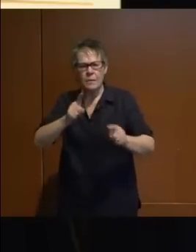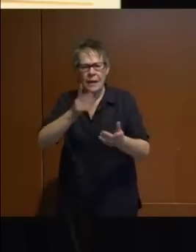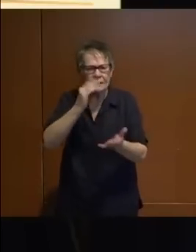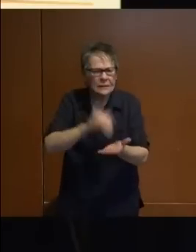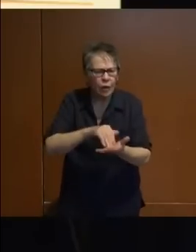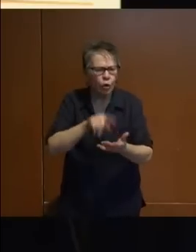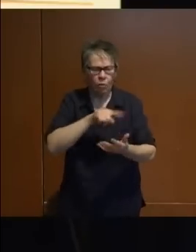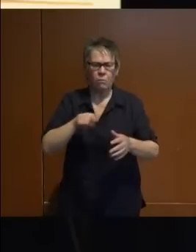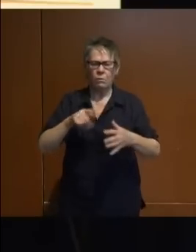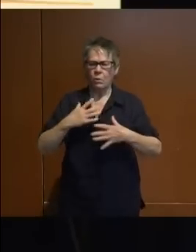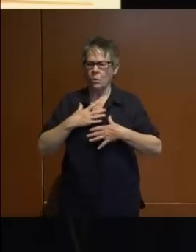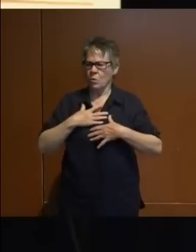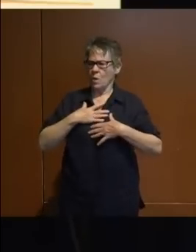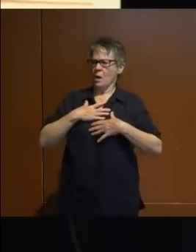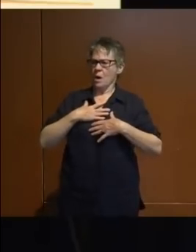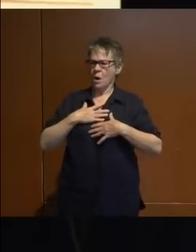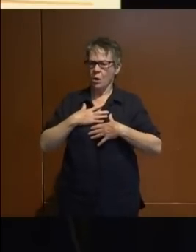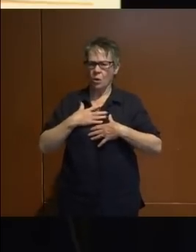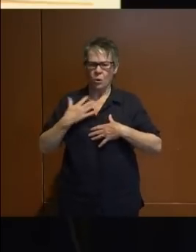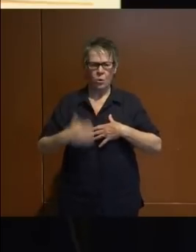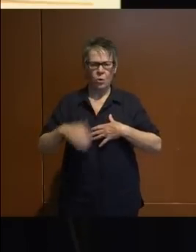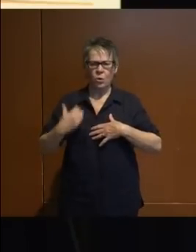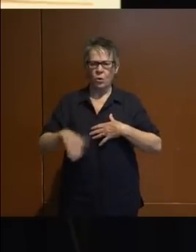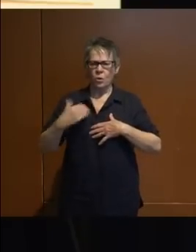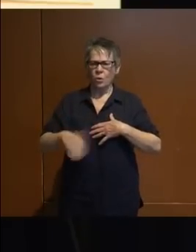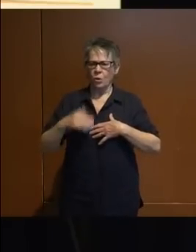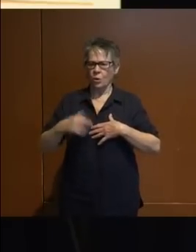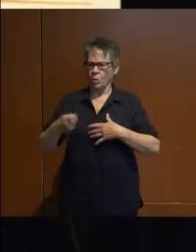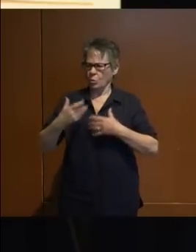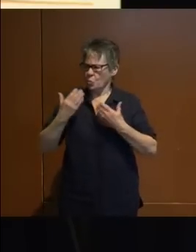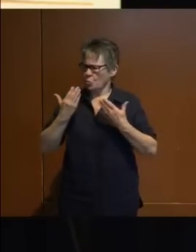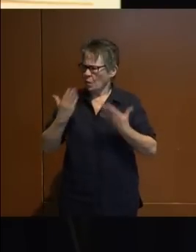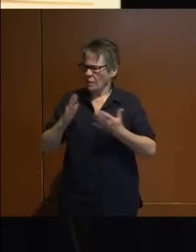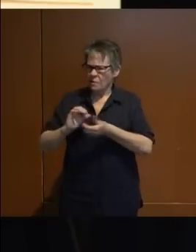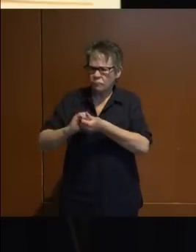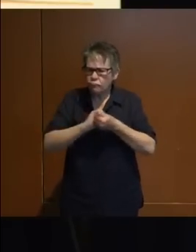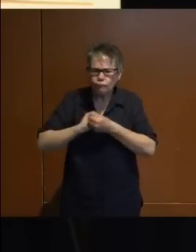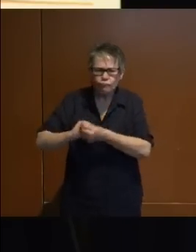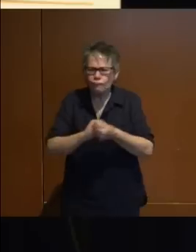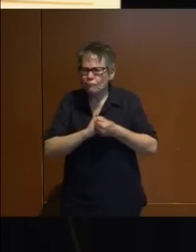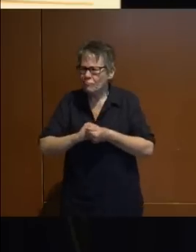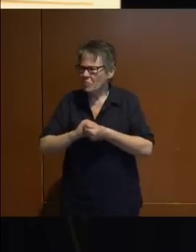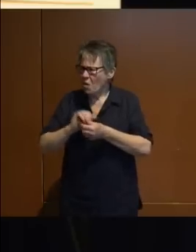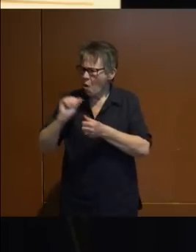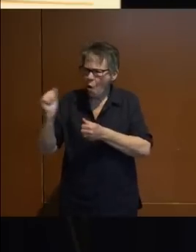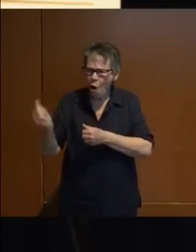not out there alone, that the collaboration through every department is